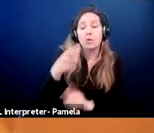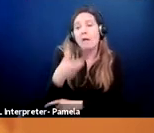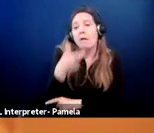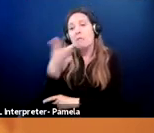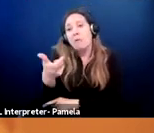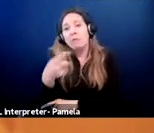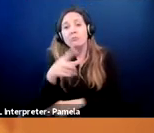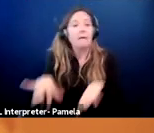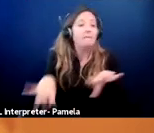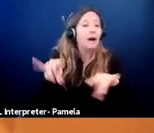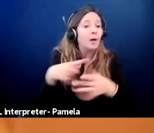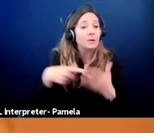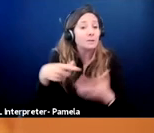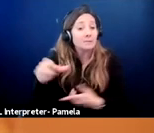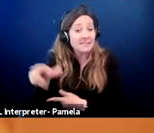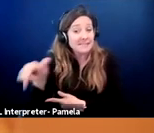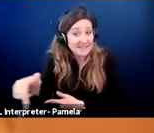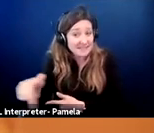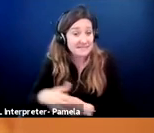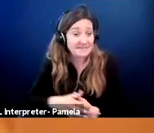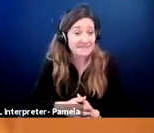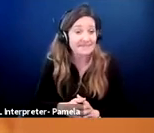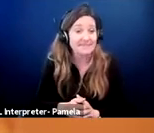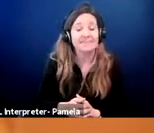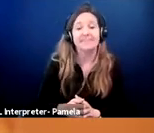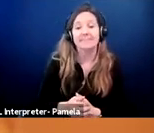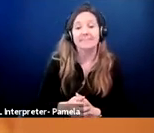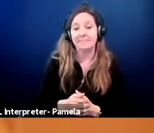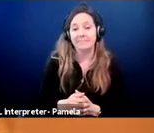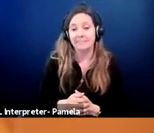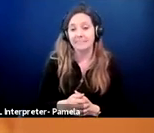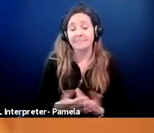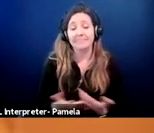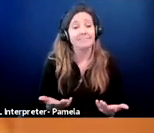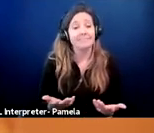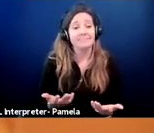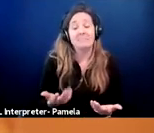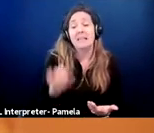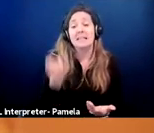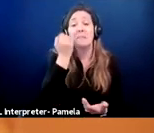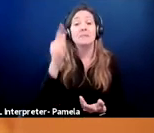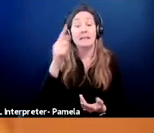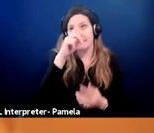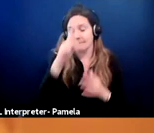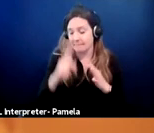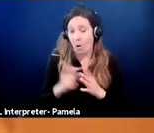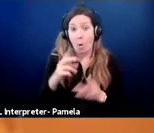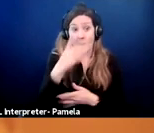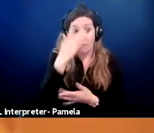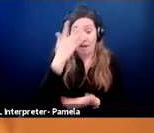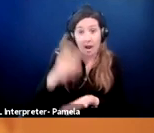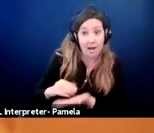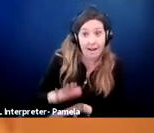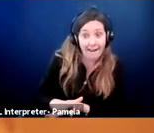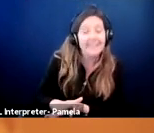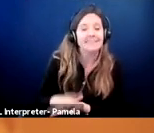and find what you need at your own leisure again. So just in case you didn't scribble things down quite